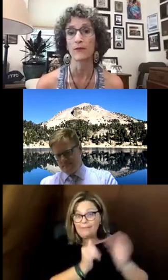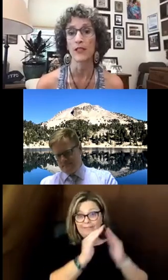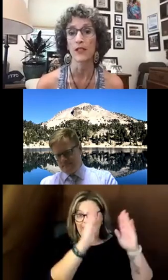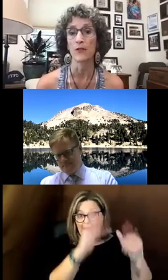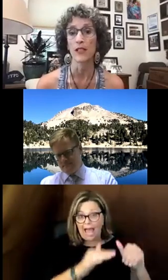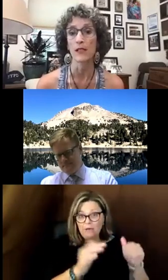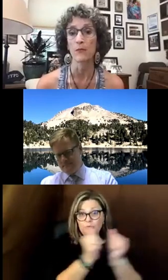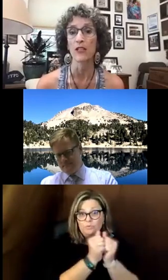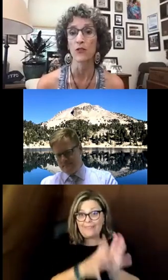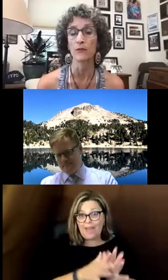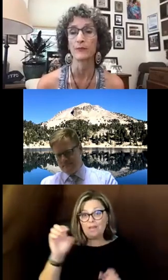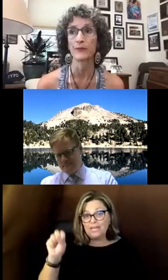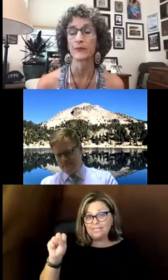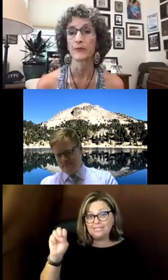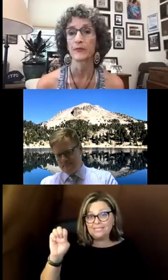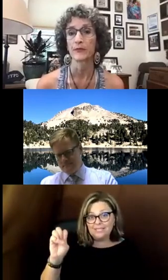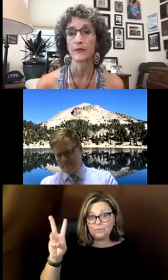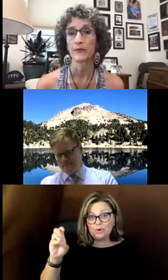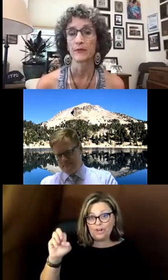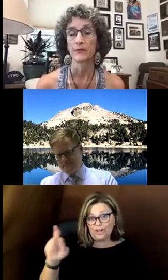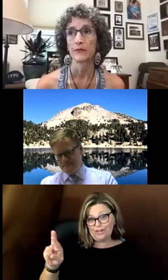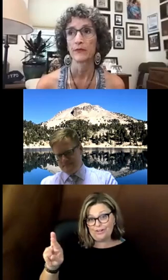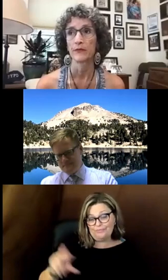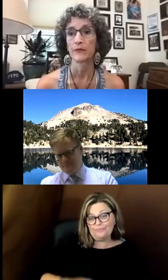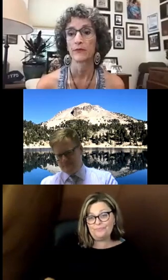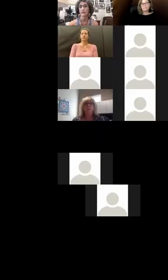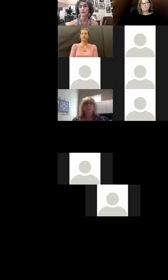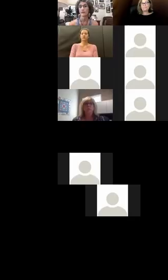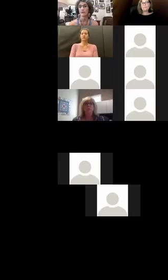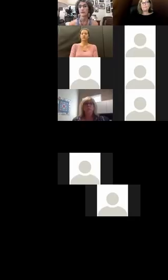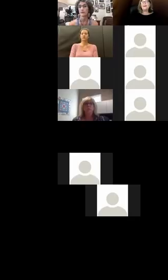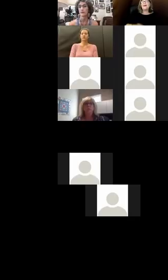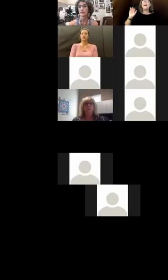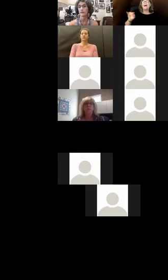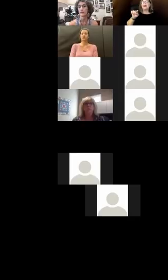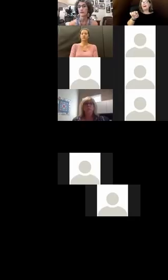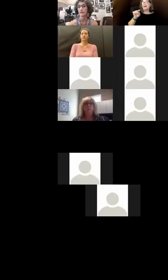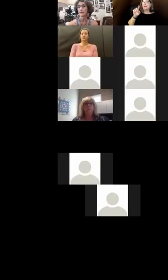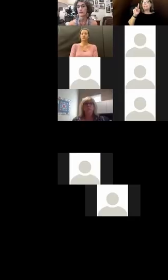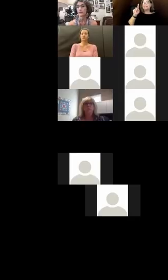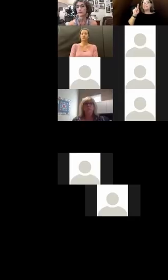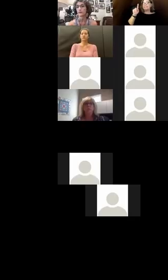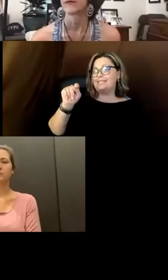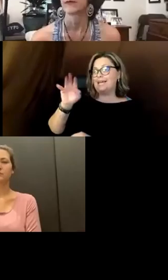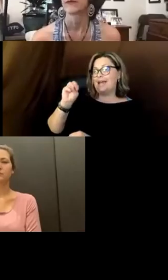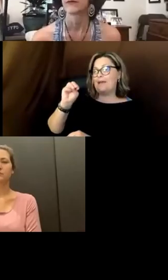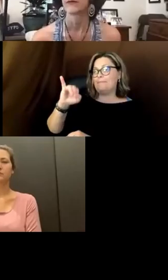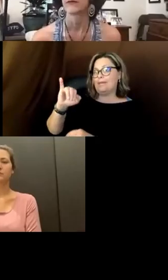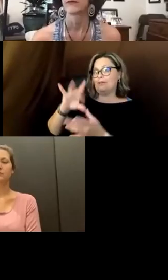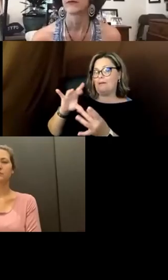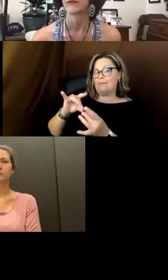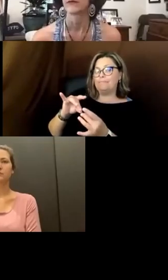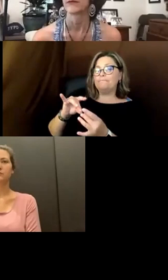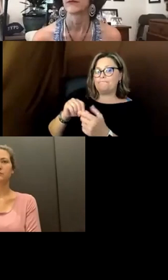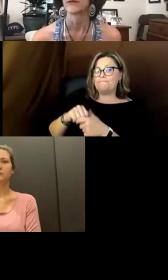know, so yeah, it's a big... and giving a nod to Tammy's comment coming in with what you're voicing, Supervisor